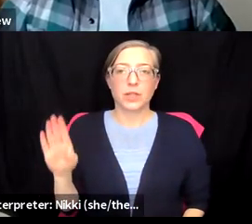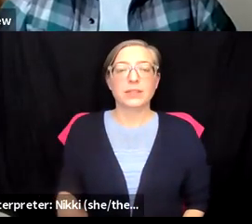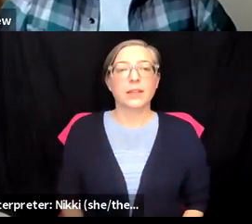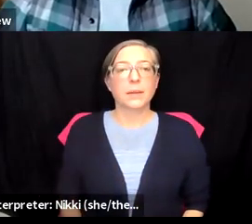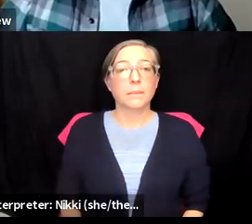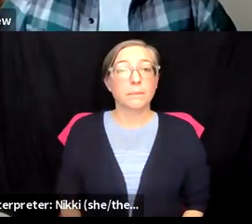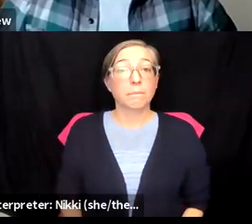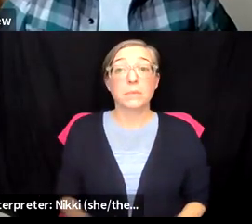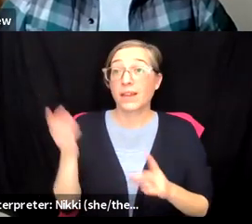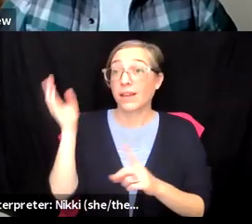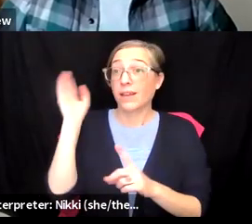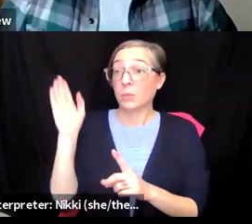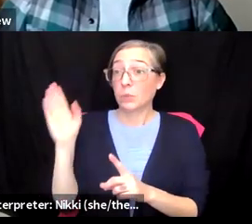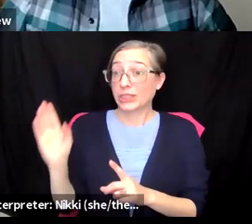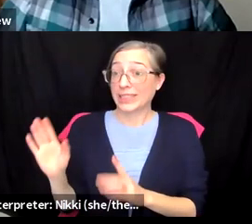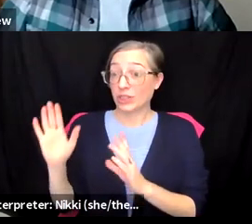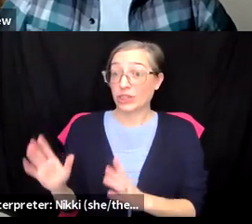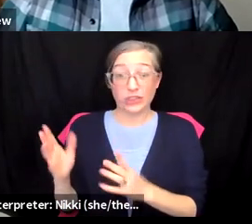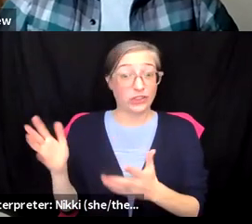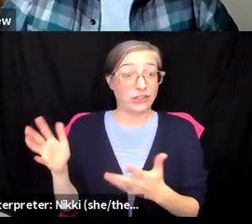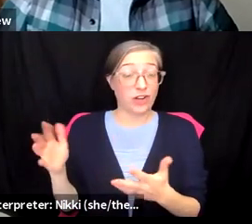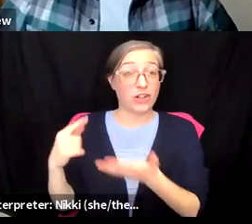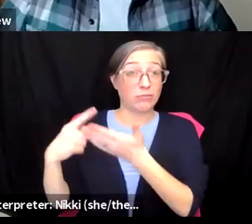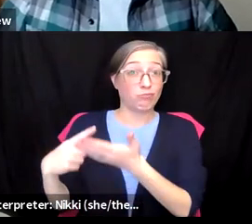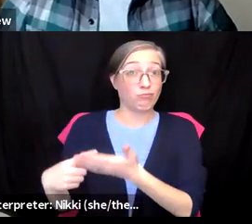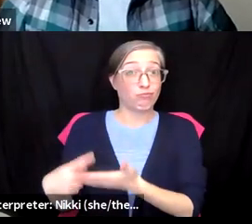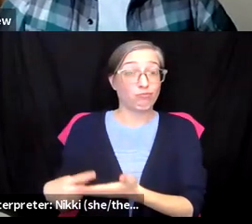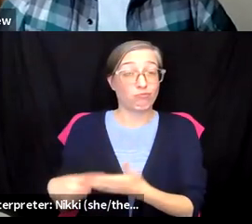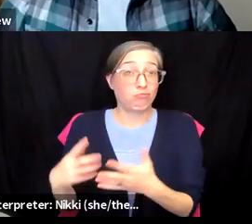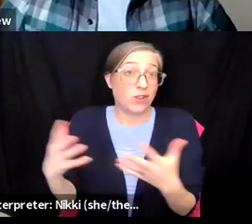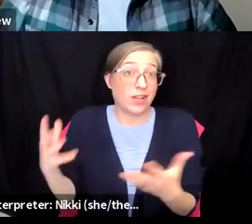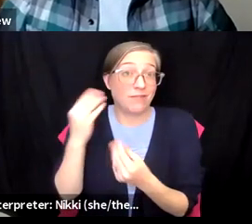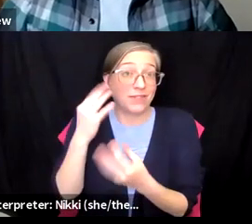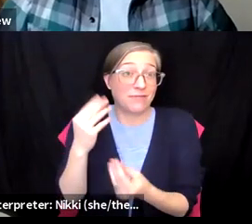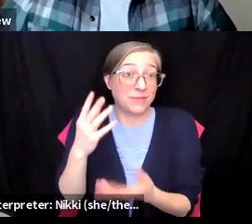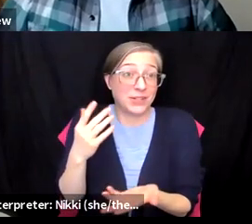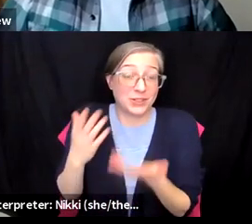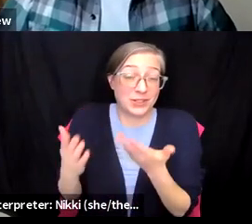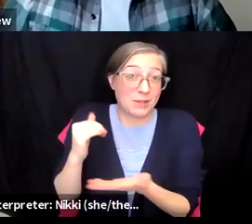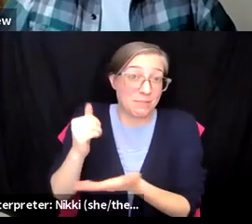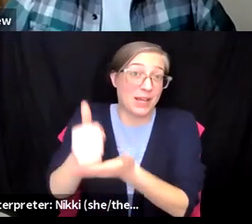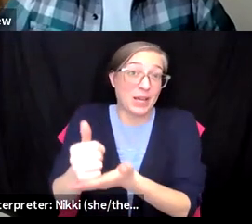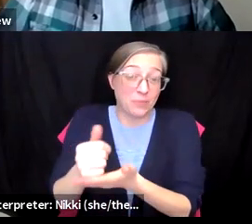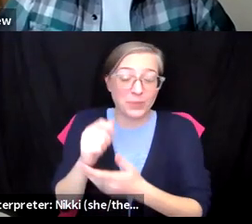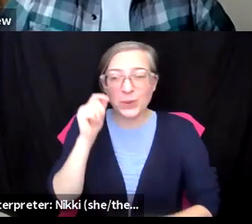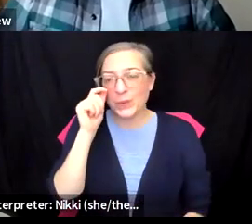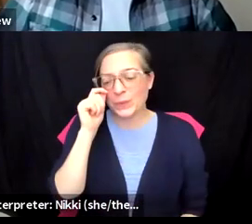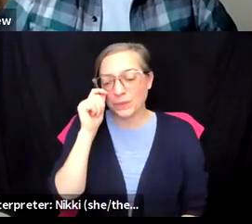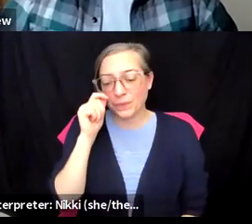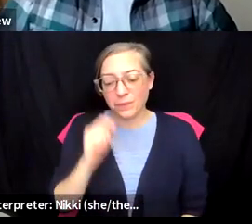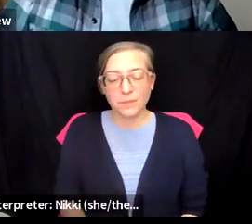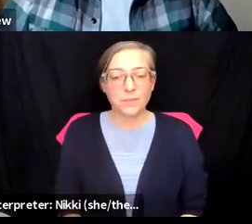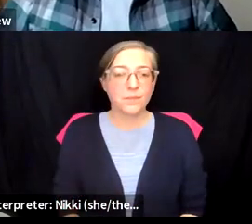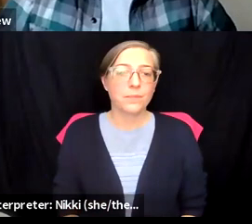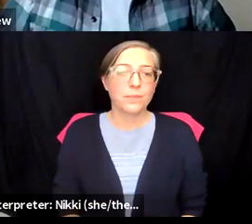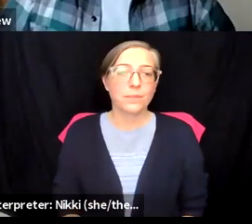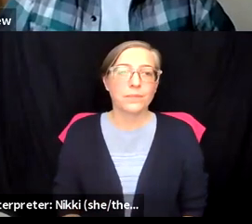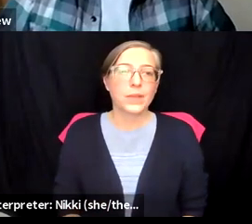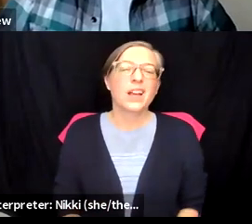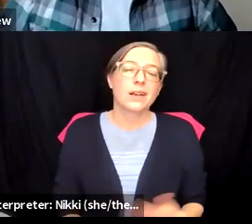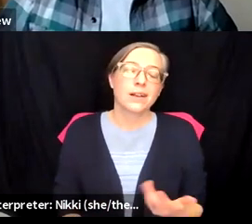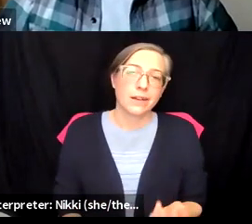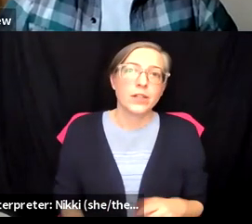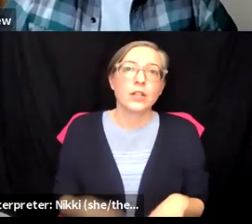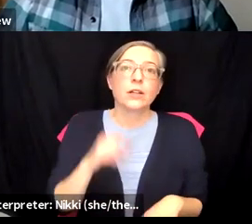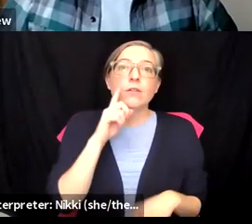have kind of gone over some of the information that will hopefully be helpful as far as the specific definitions of